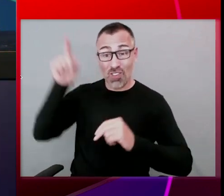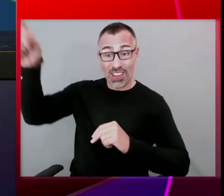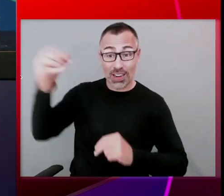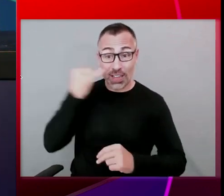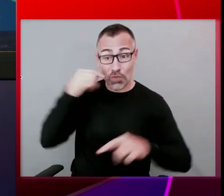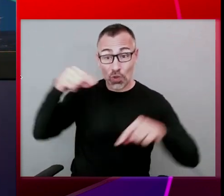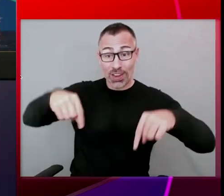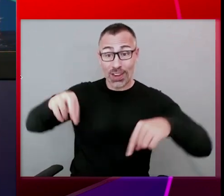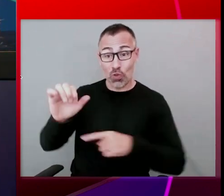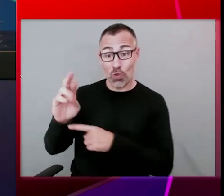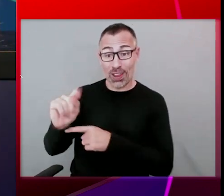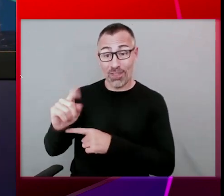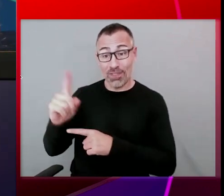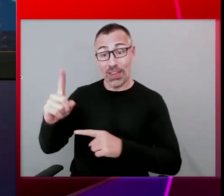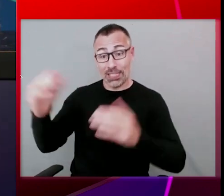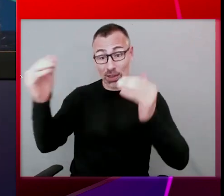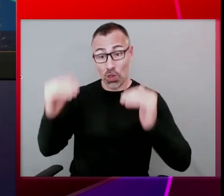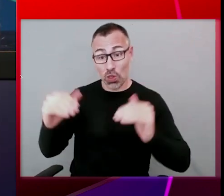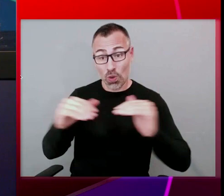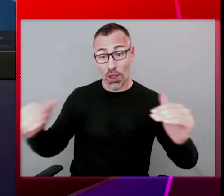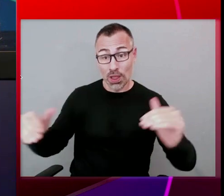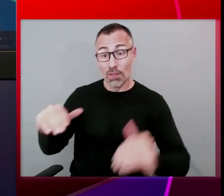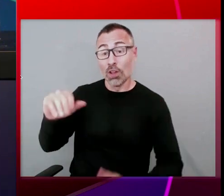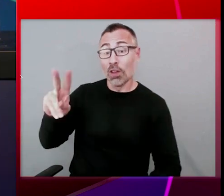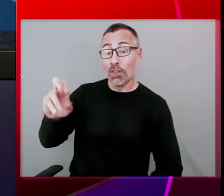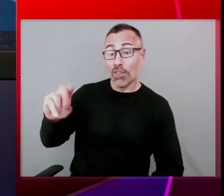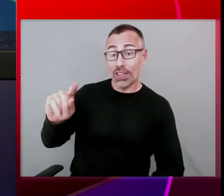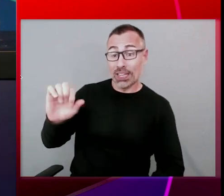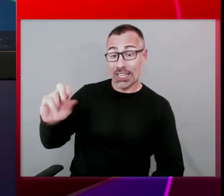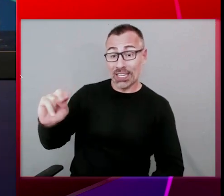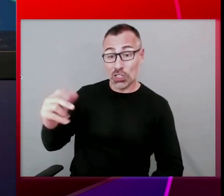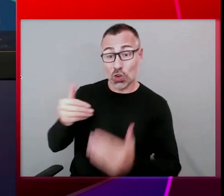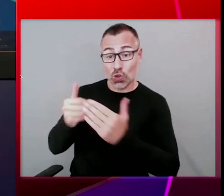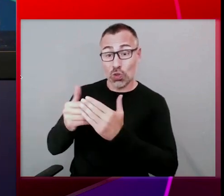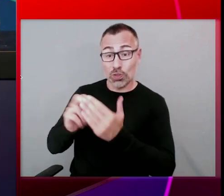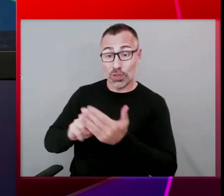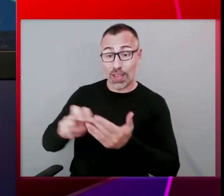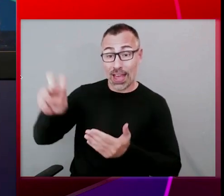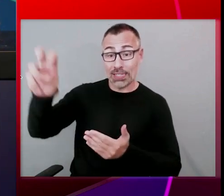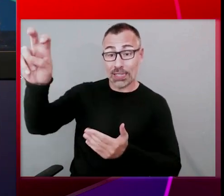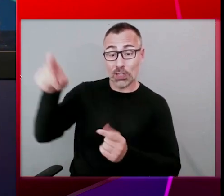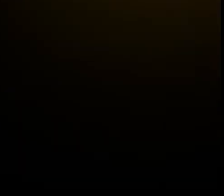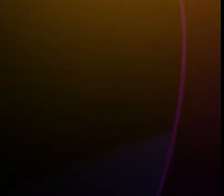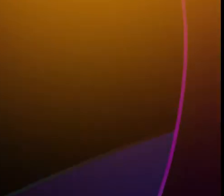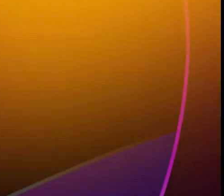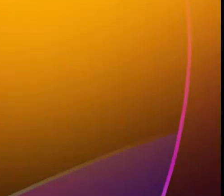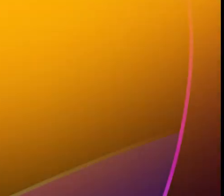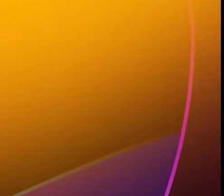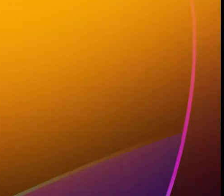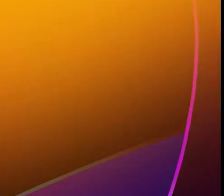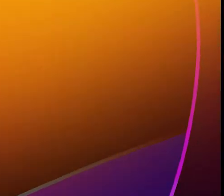Lower level of the Venetian, turn right at the bottom of the escalators. It's right there. Cool. Stay tuned. We will be right back.